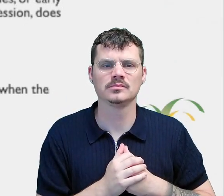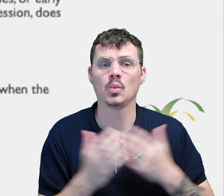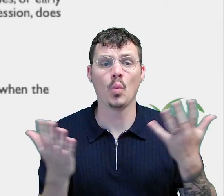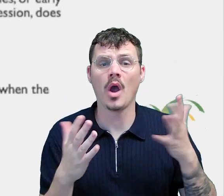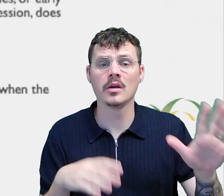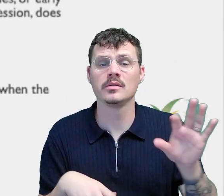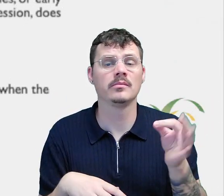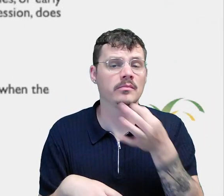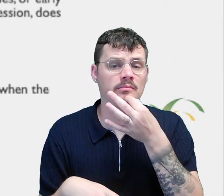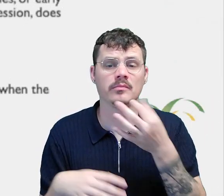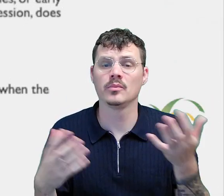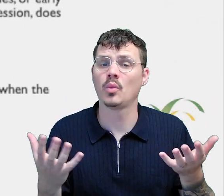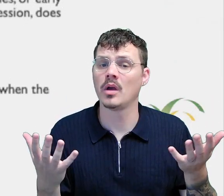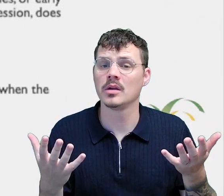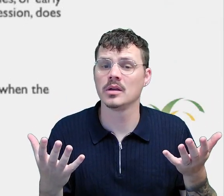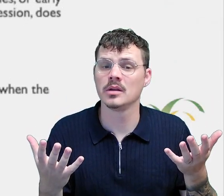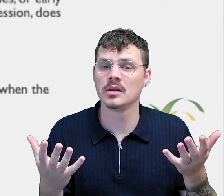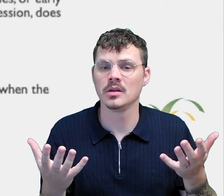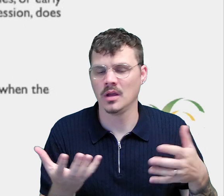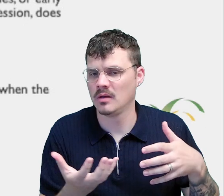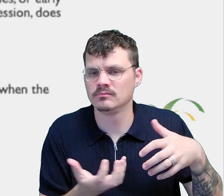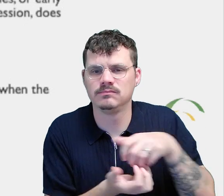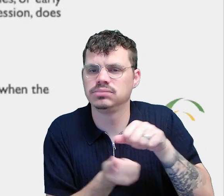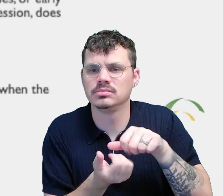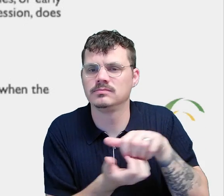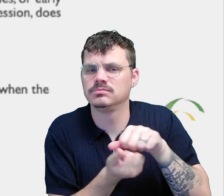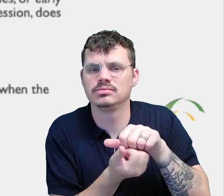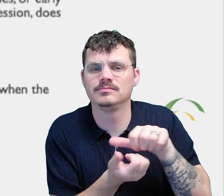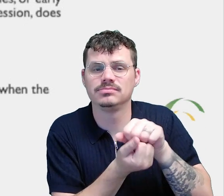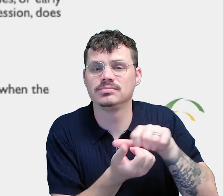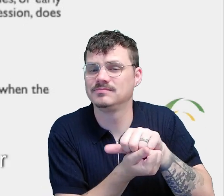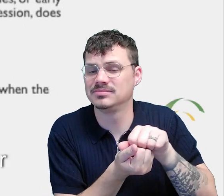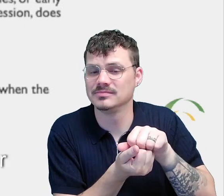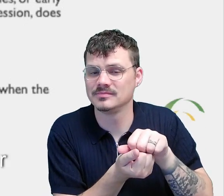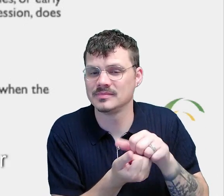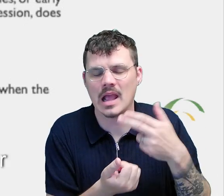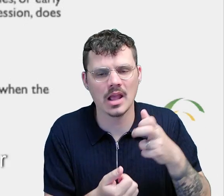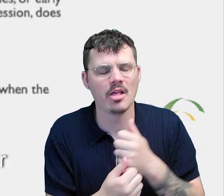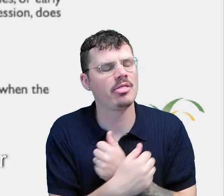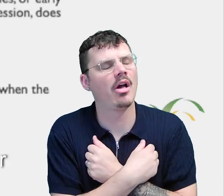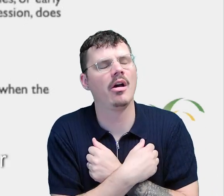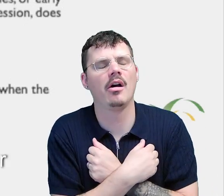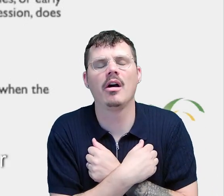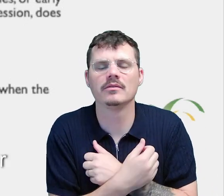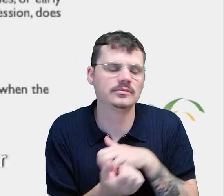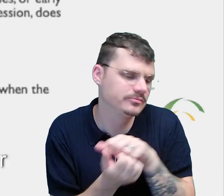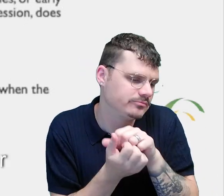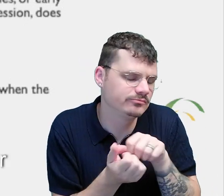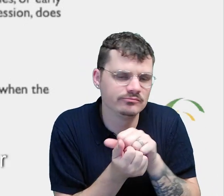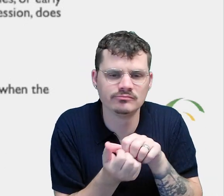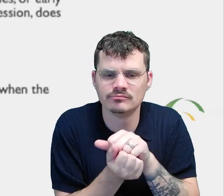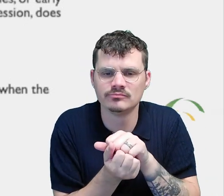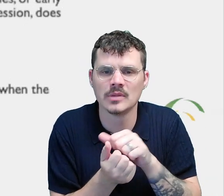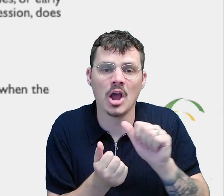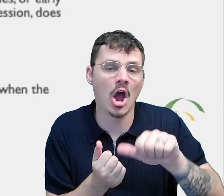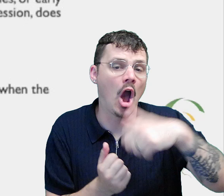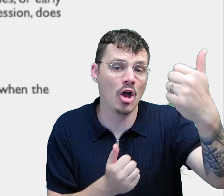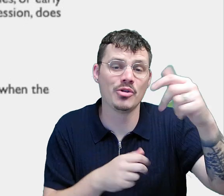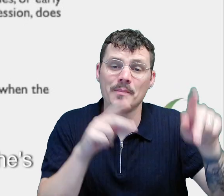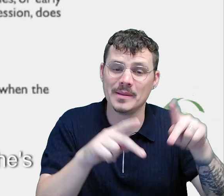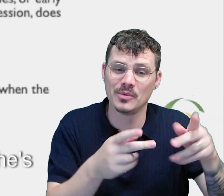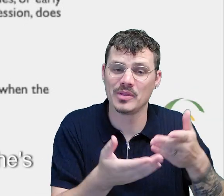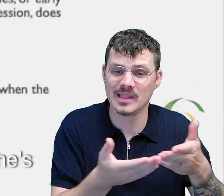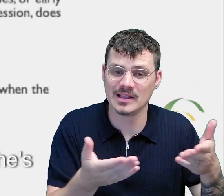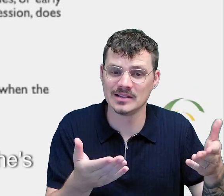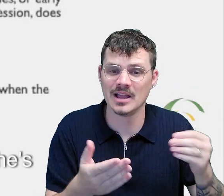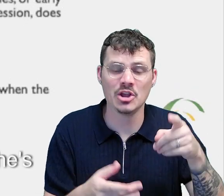What's he good at? Busting stuff up. He loves to destroy property, other people's.